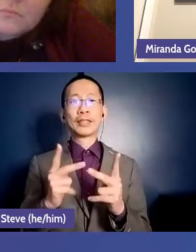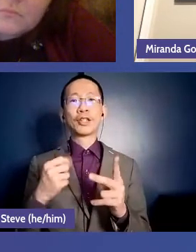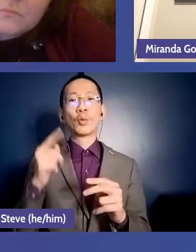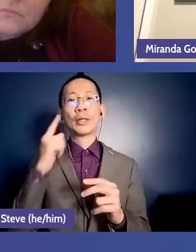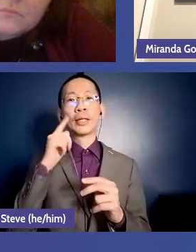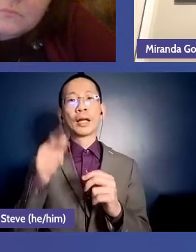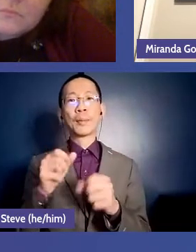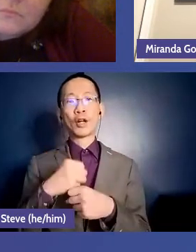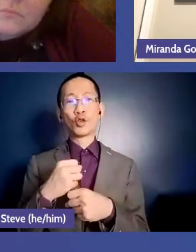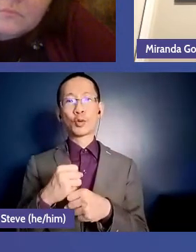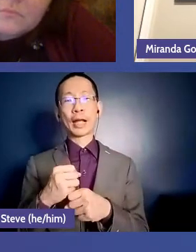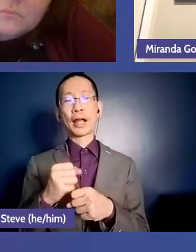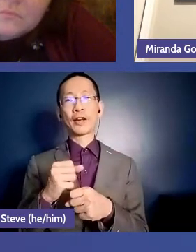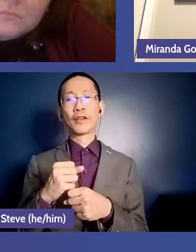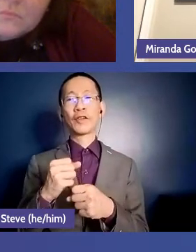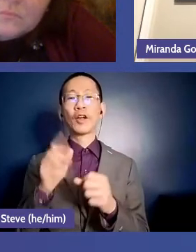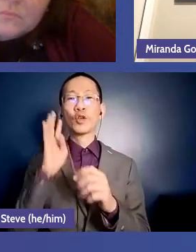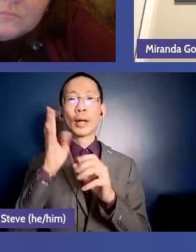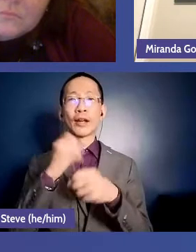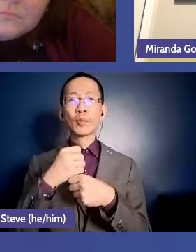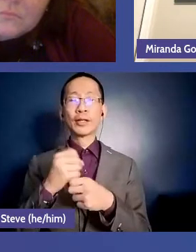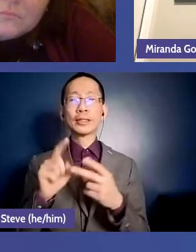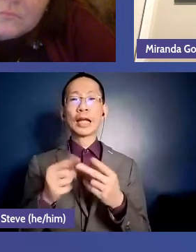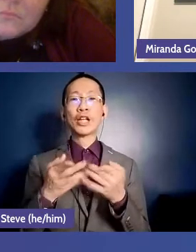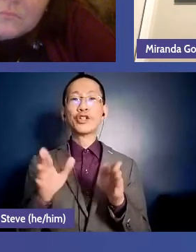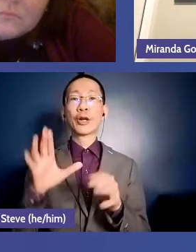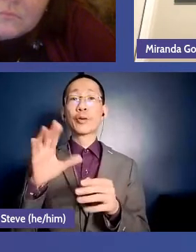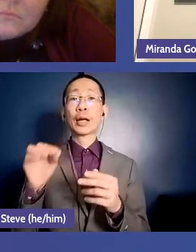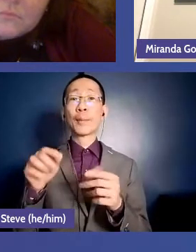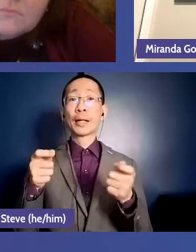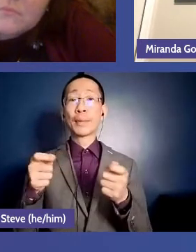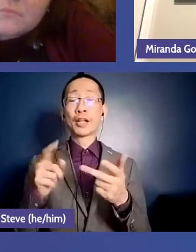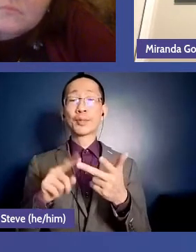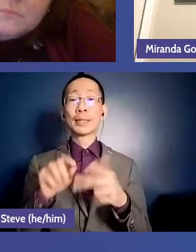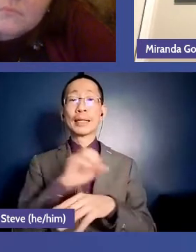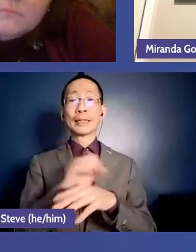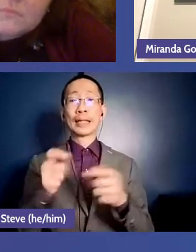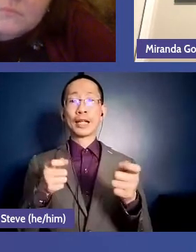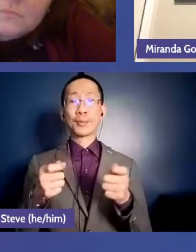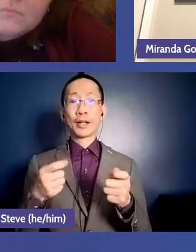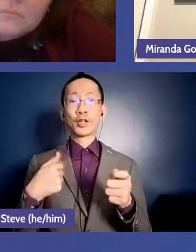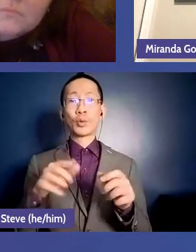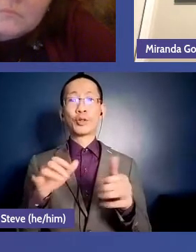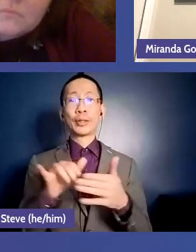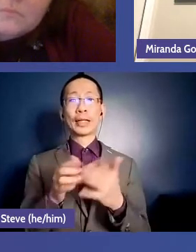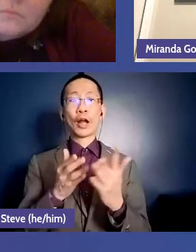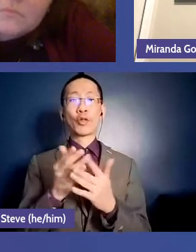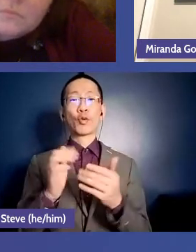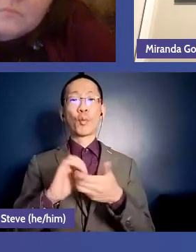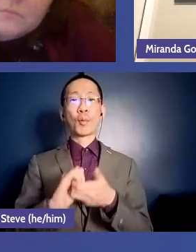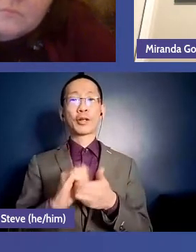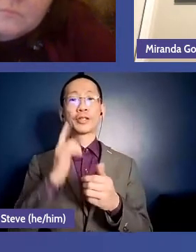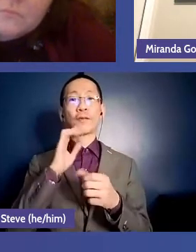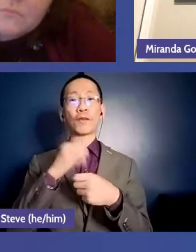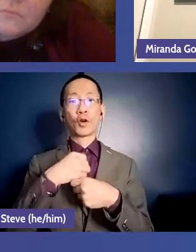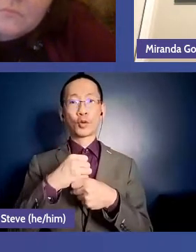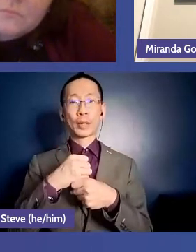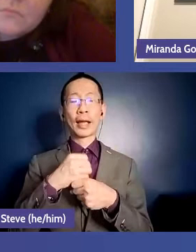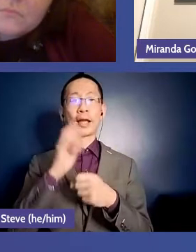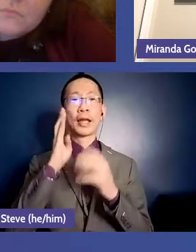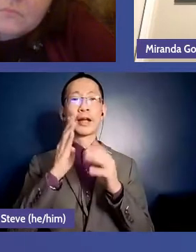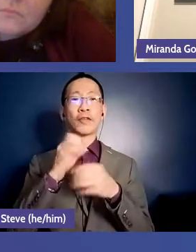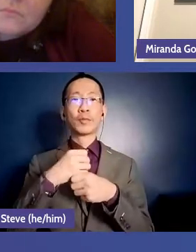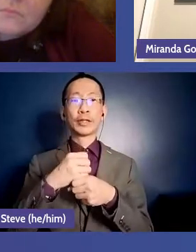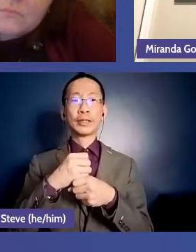creative producing, general and company management, and stage management. And we're doing that through partnerships for creative producing with the Prince Fellowship